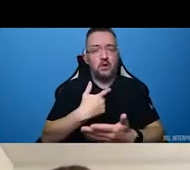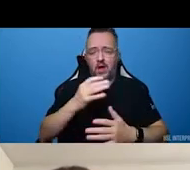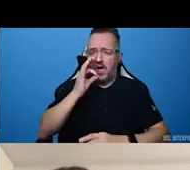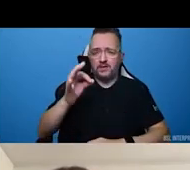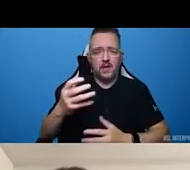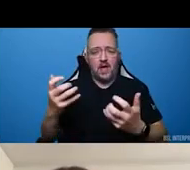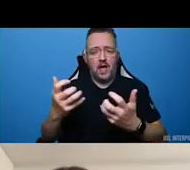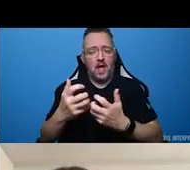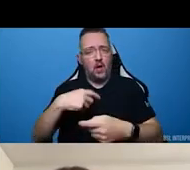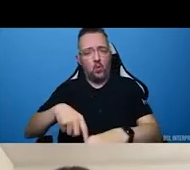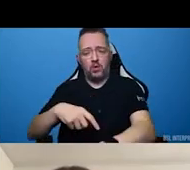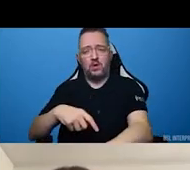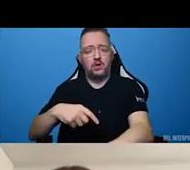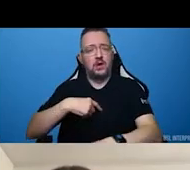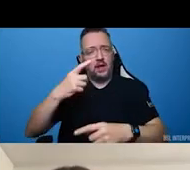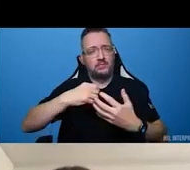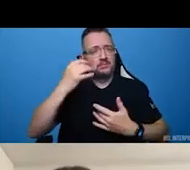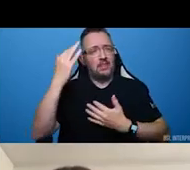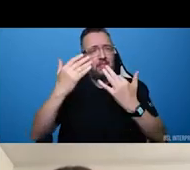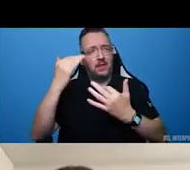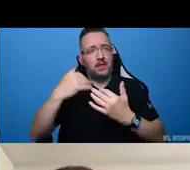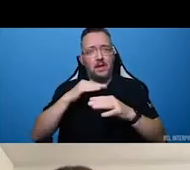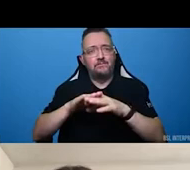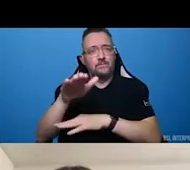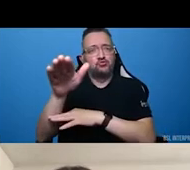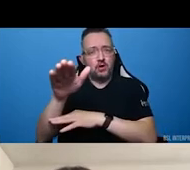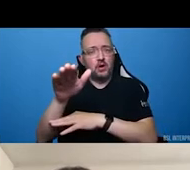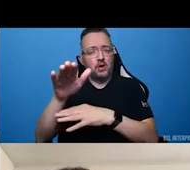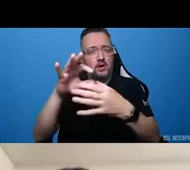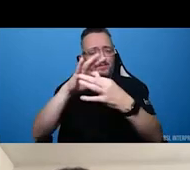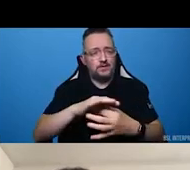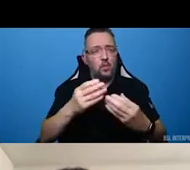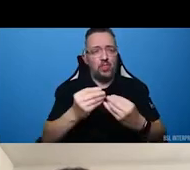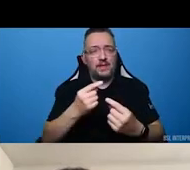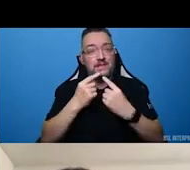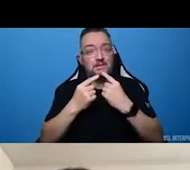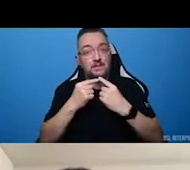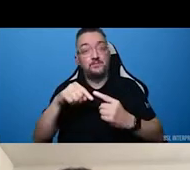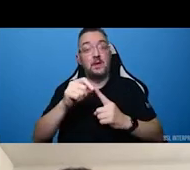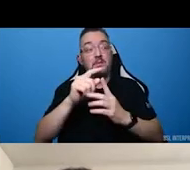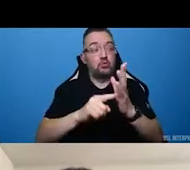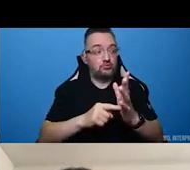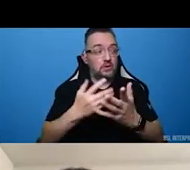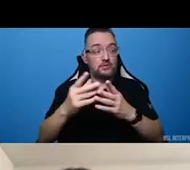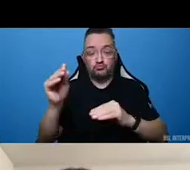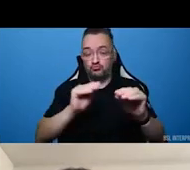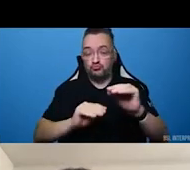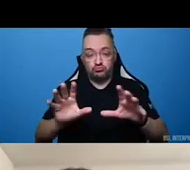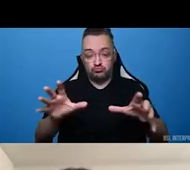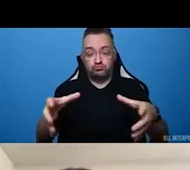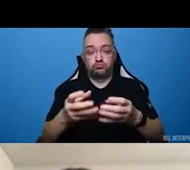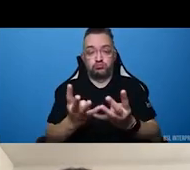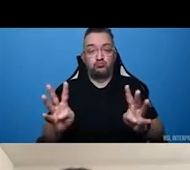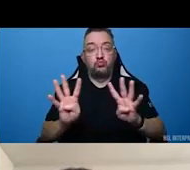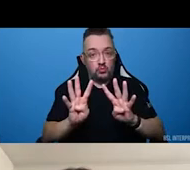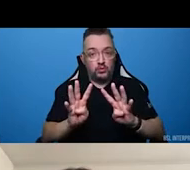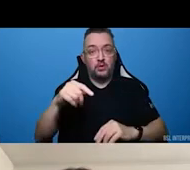reconsider our future environments as we live together with data. So the project is curated by an interdisciplinary group